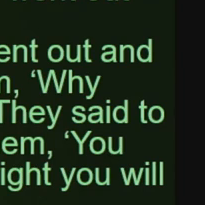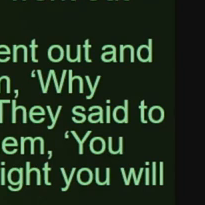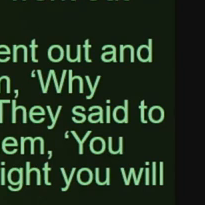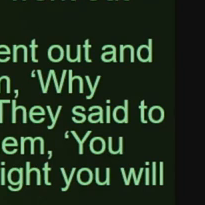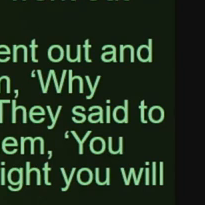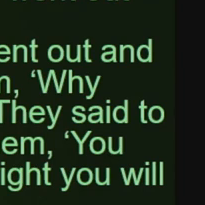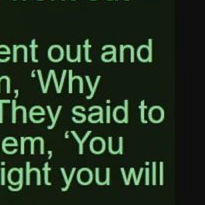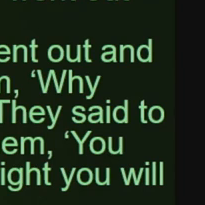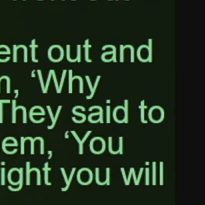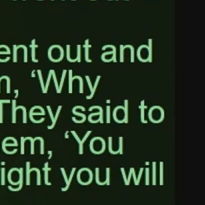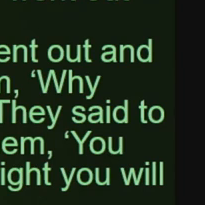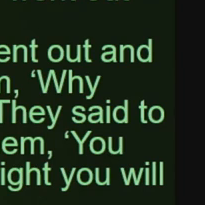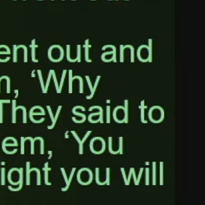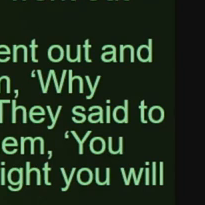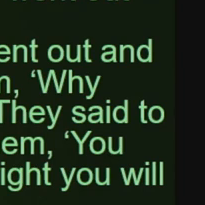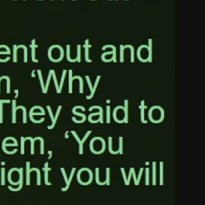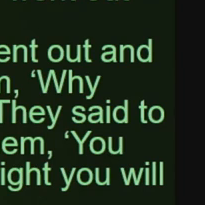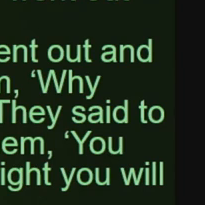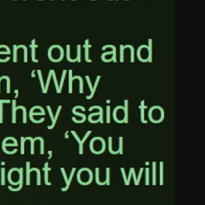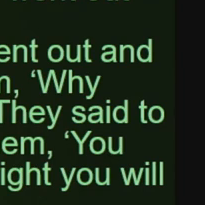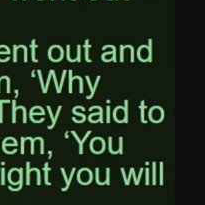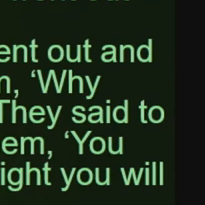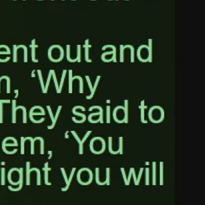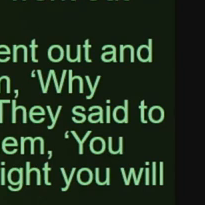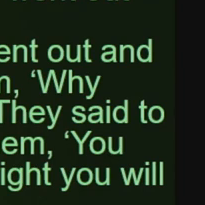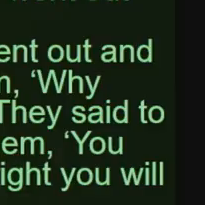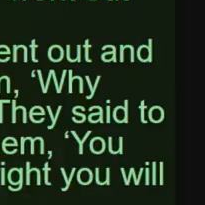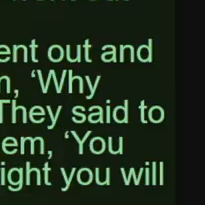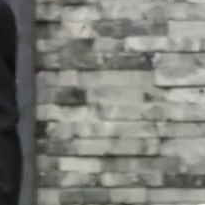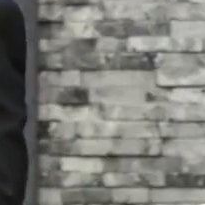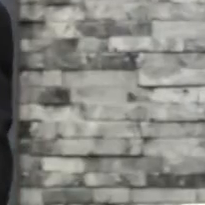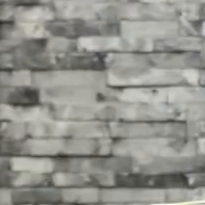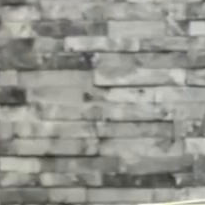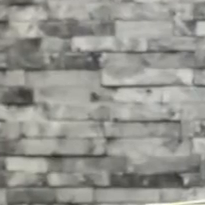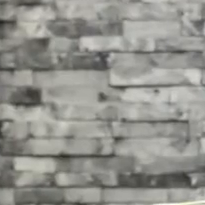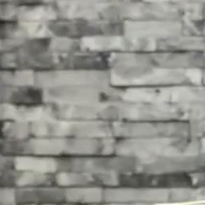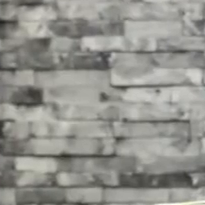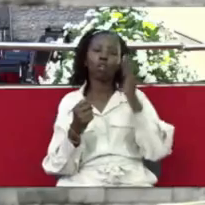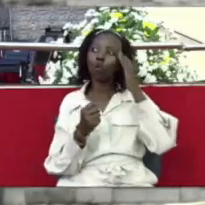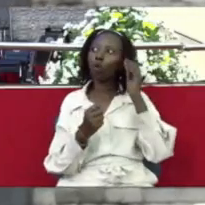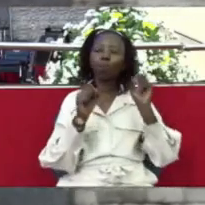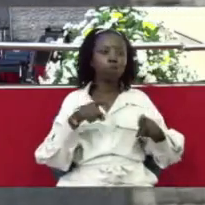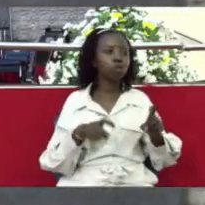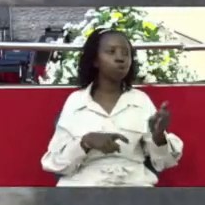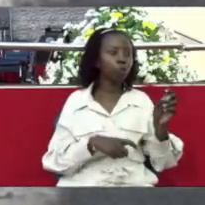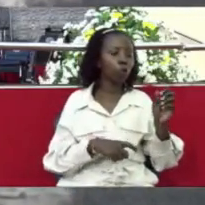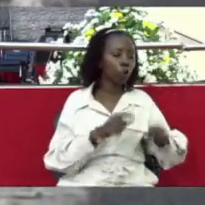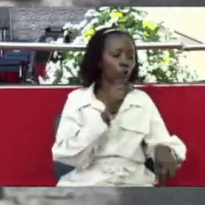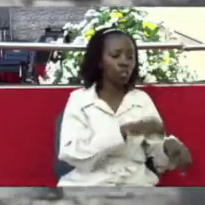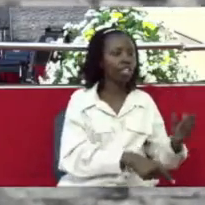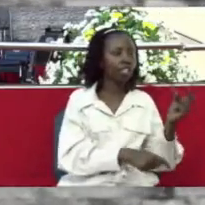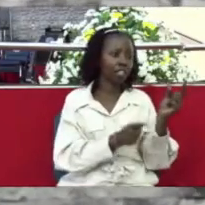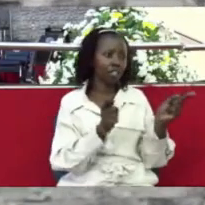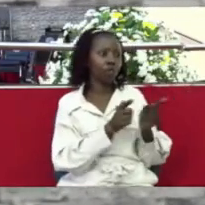mingi wakati wa mavuno madogo, wakati hujapata upenyezo. How many of you are suffering a hard place right now